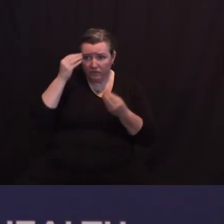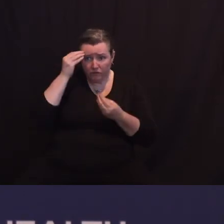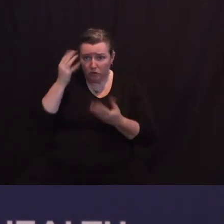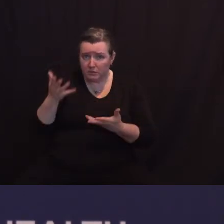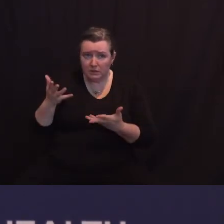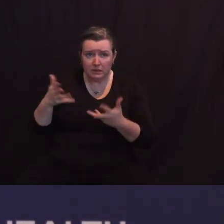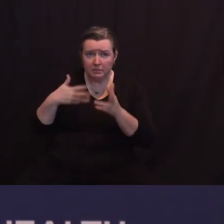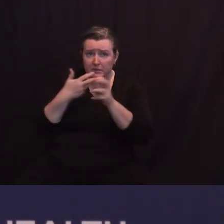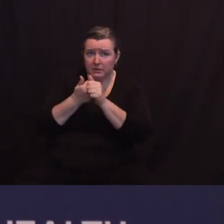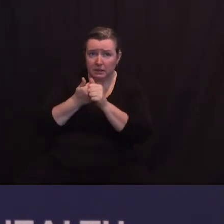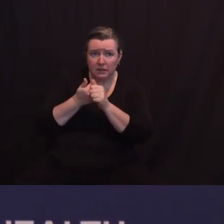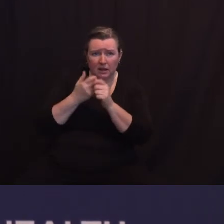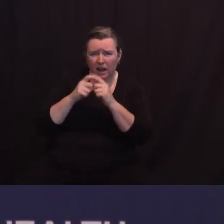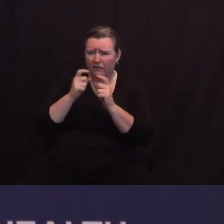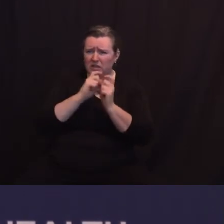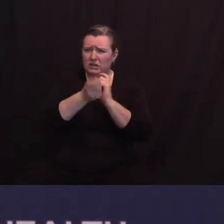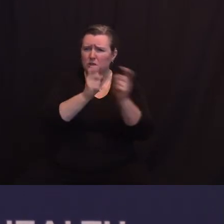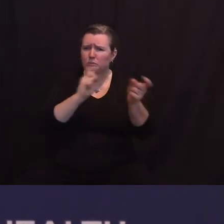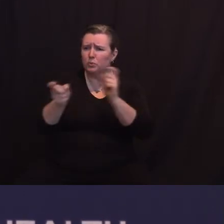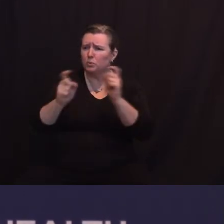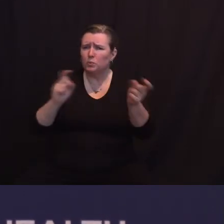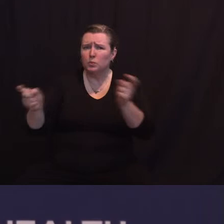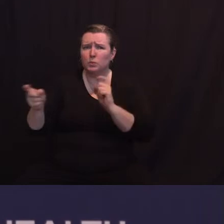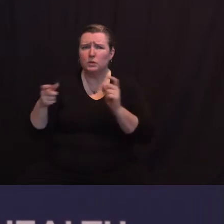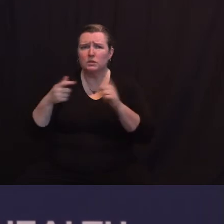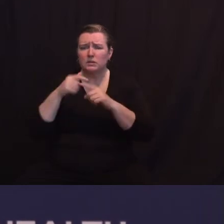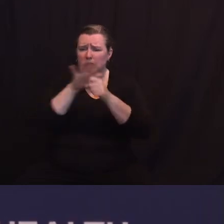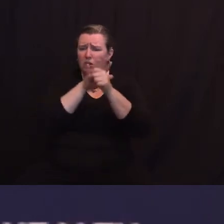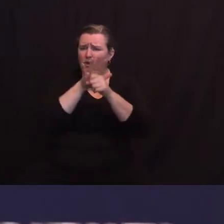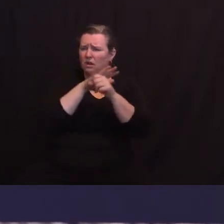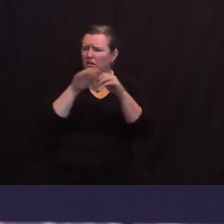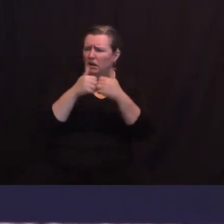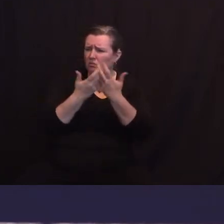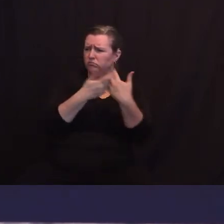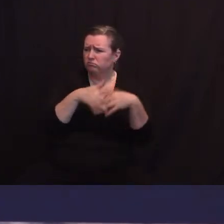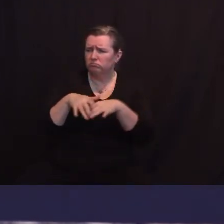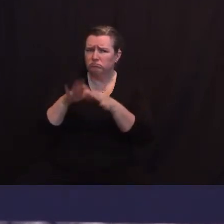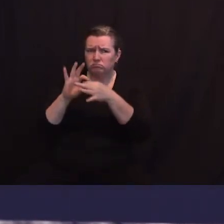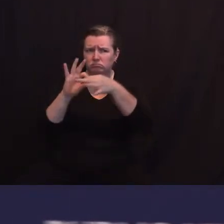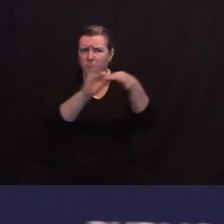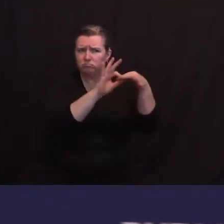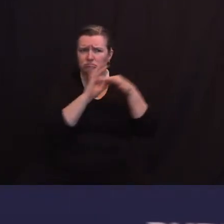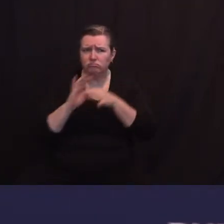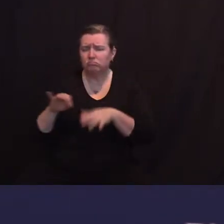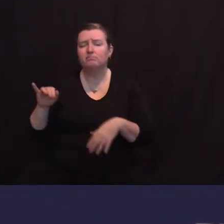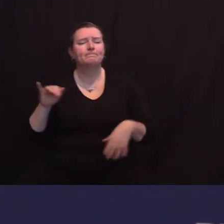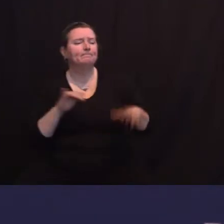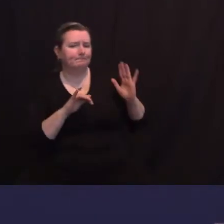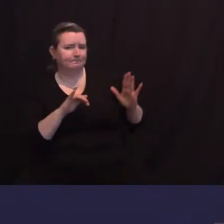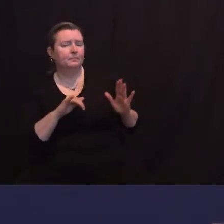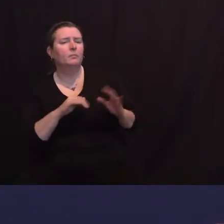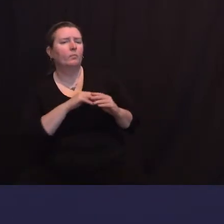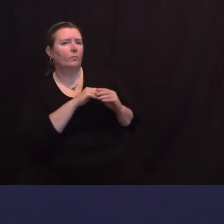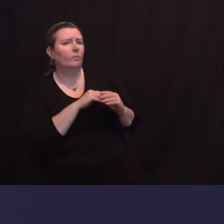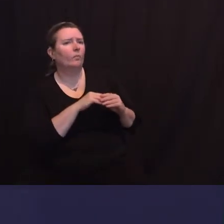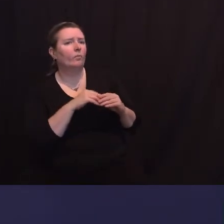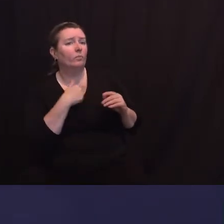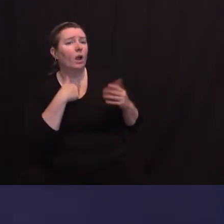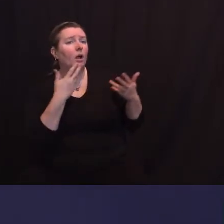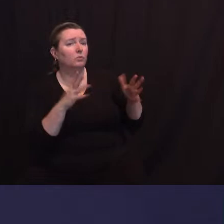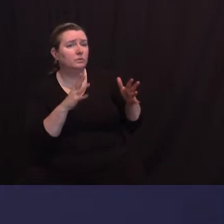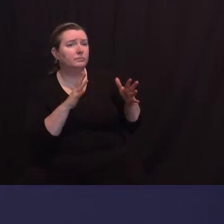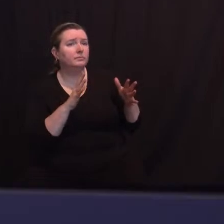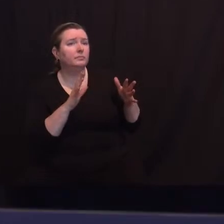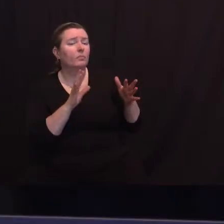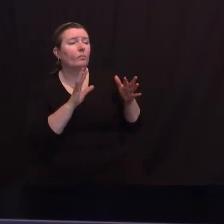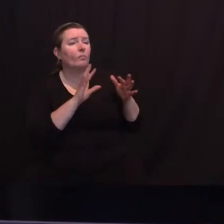about allocating vaccines across various distribution points? The first thing, and I've said this a number of times, we don't